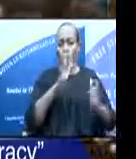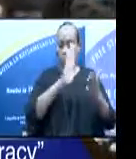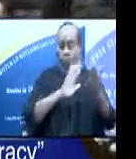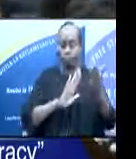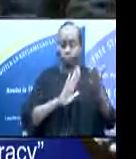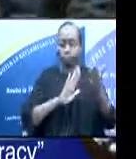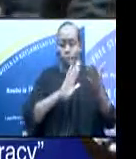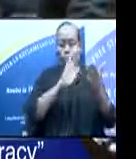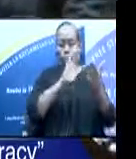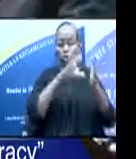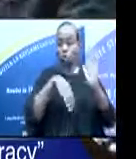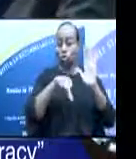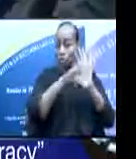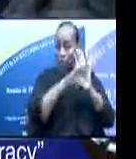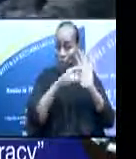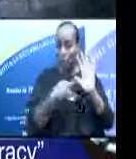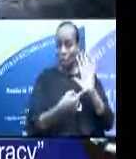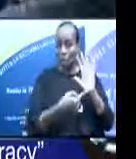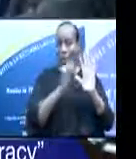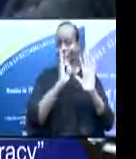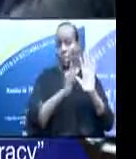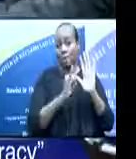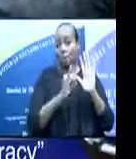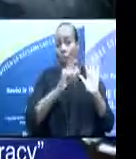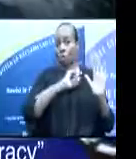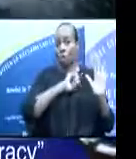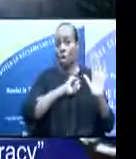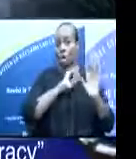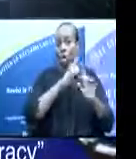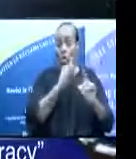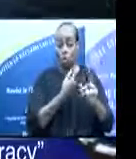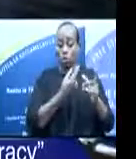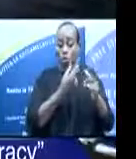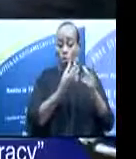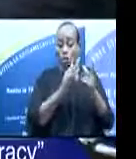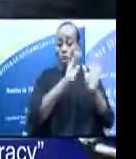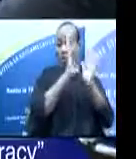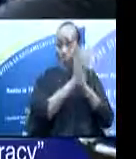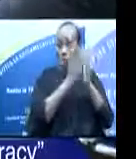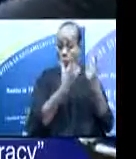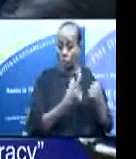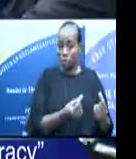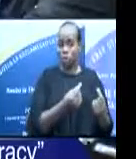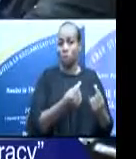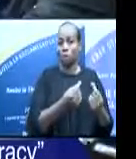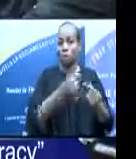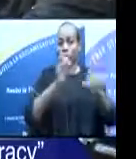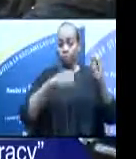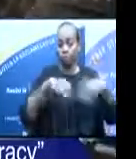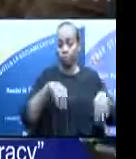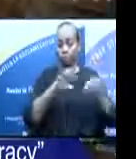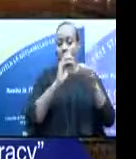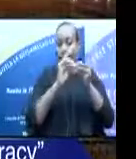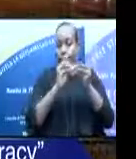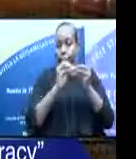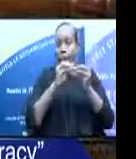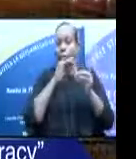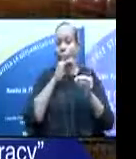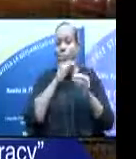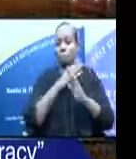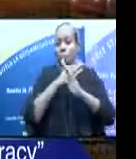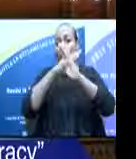chapter. We are in because all that you did was to come up with corrective measures instead of